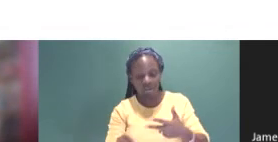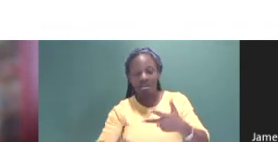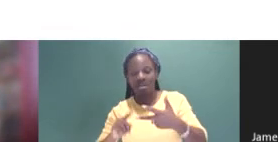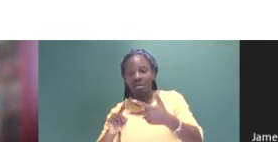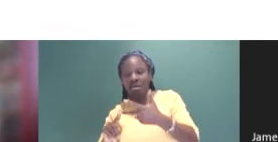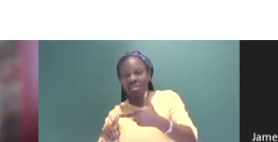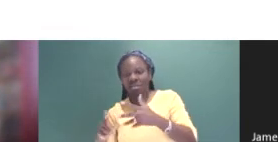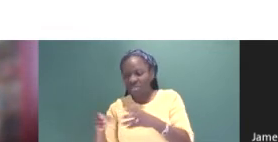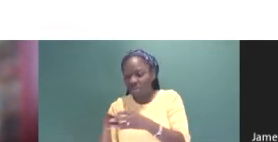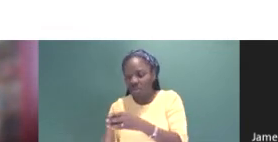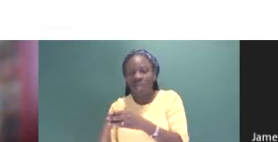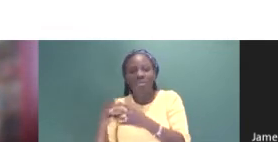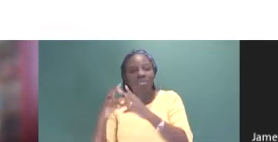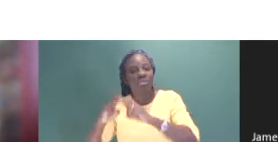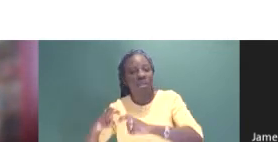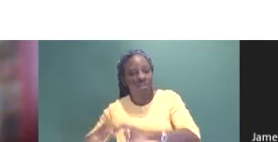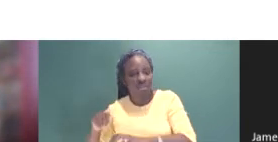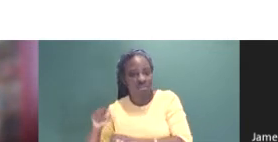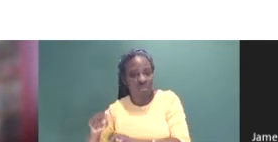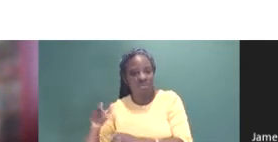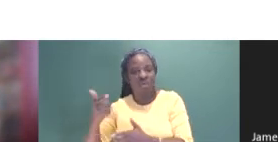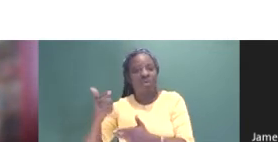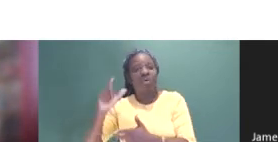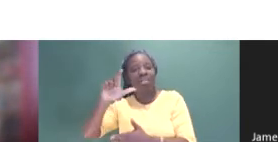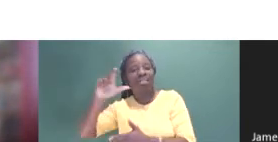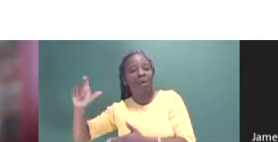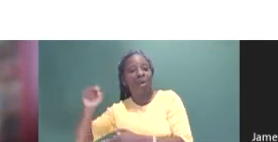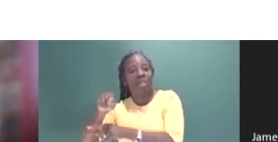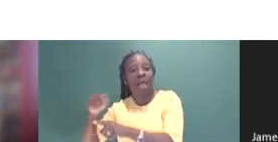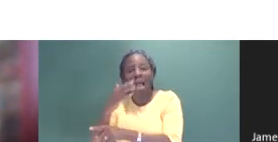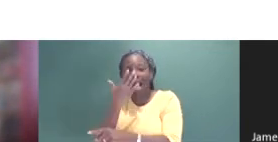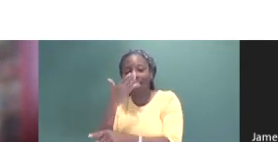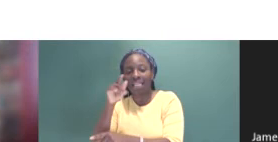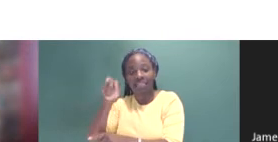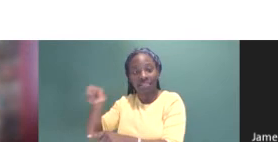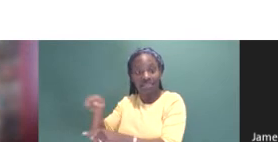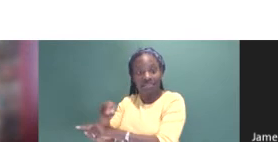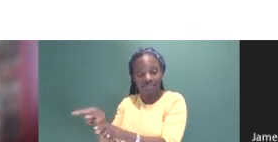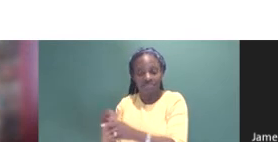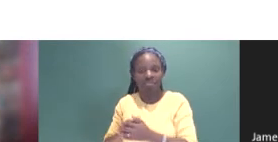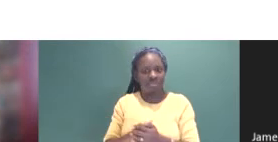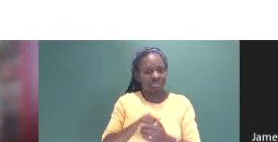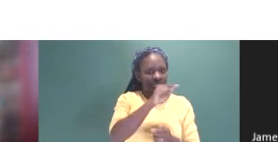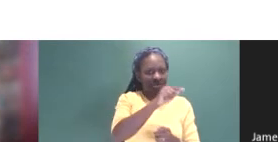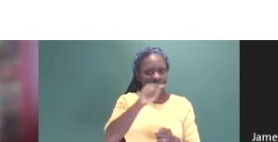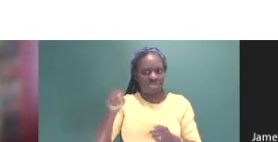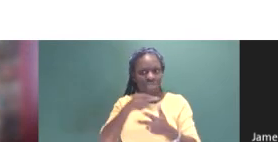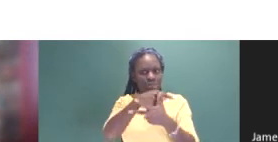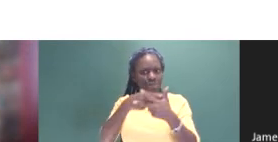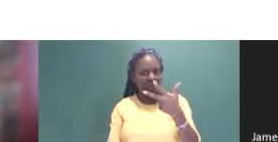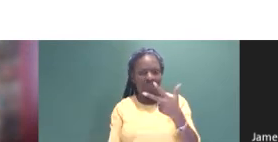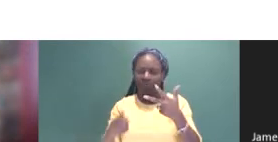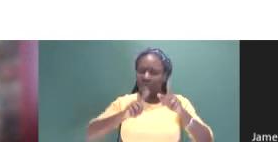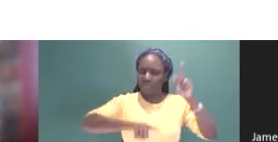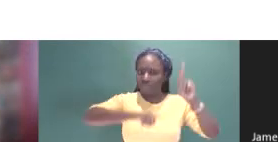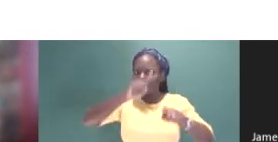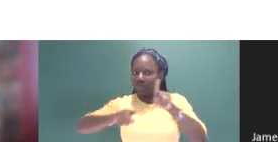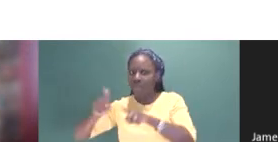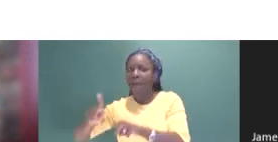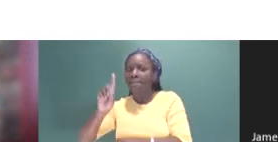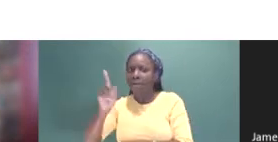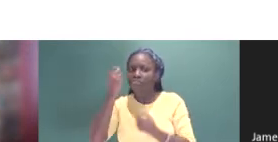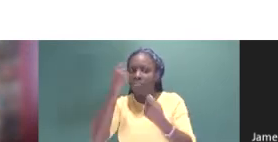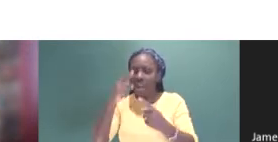small study about adolescents in Nepal. So very different kinds of studies, but as you might have noticed, that a lot